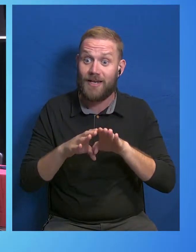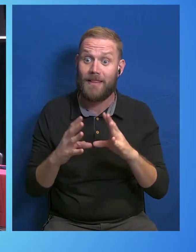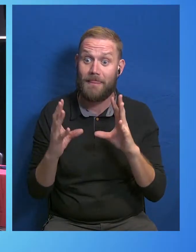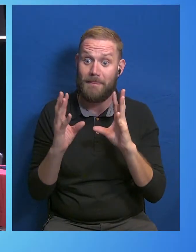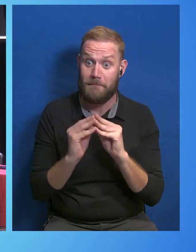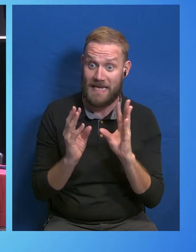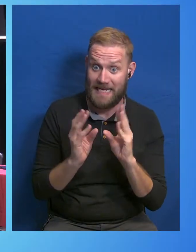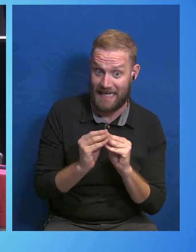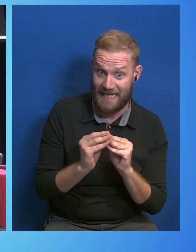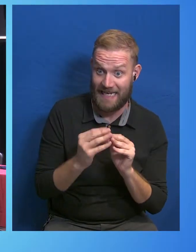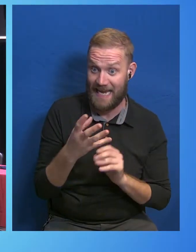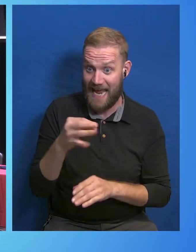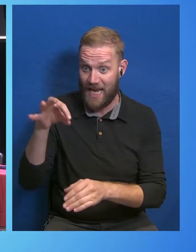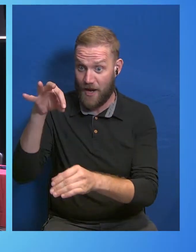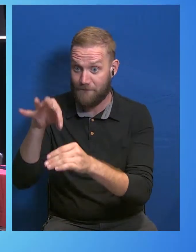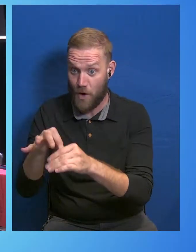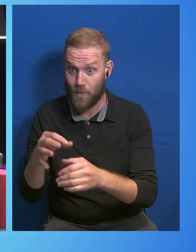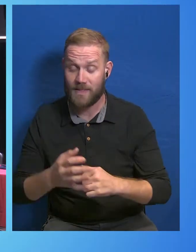vote.